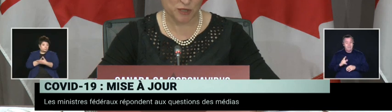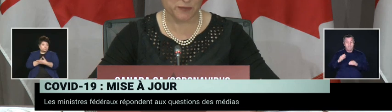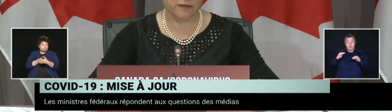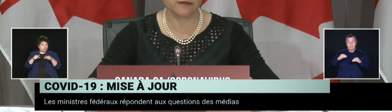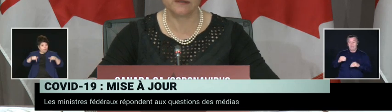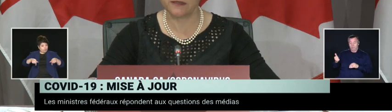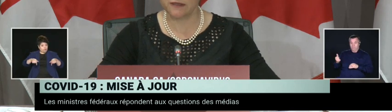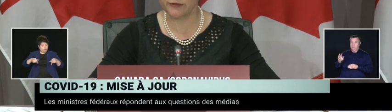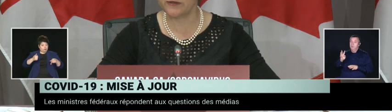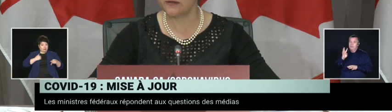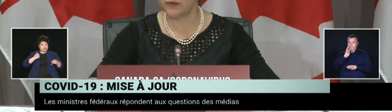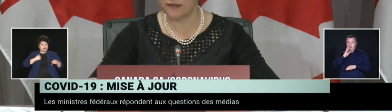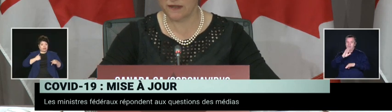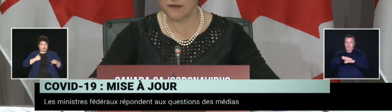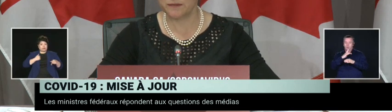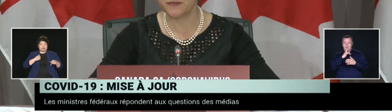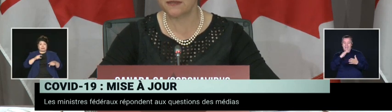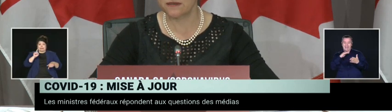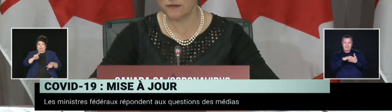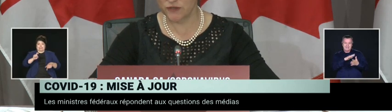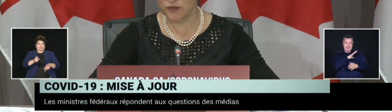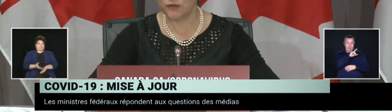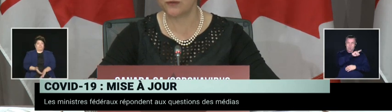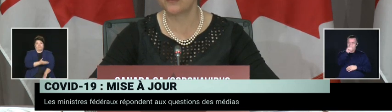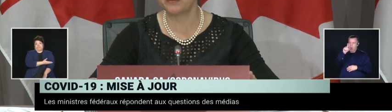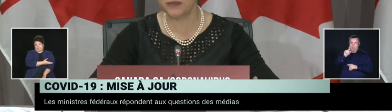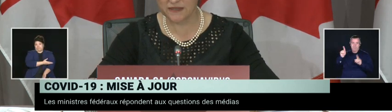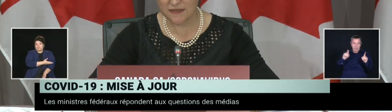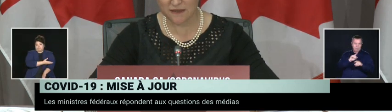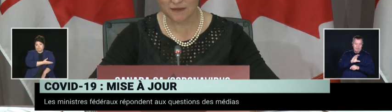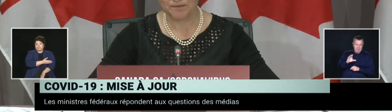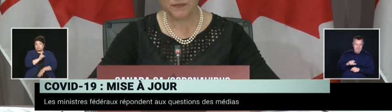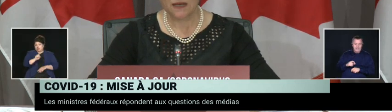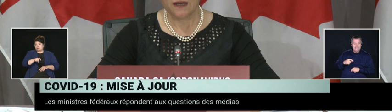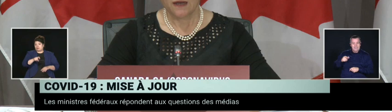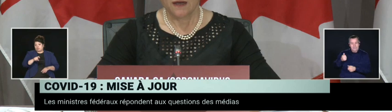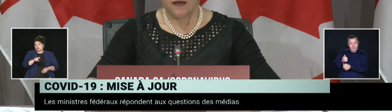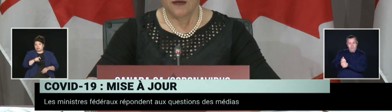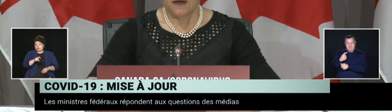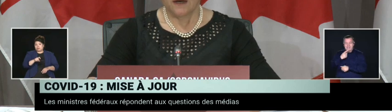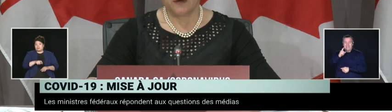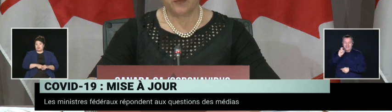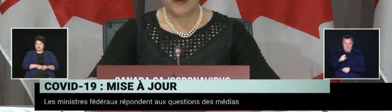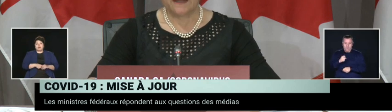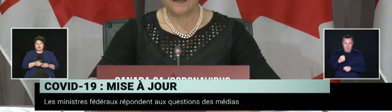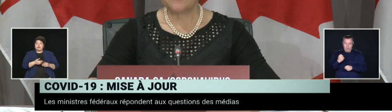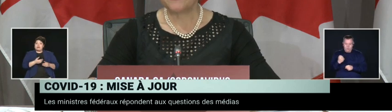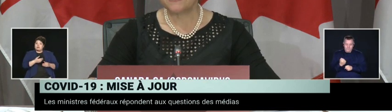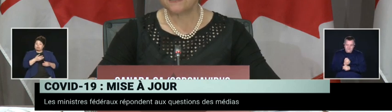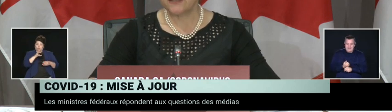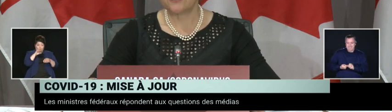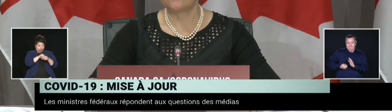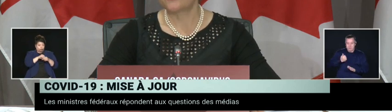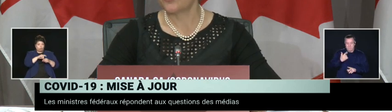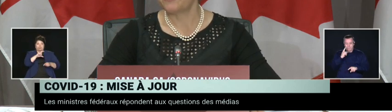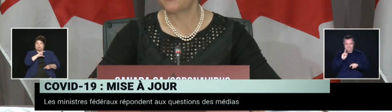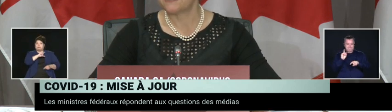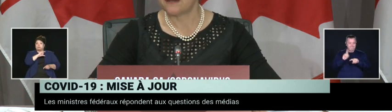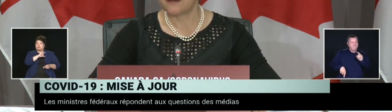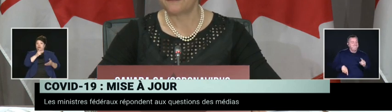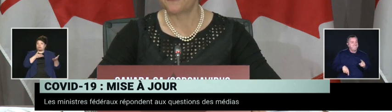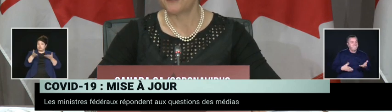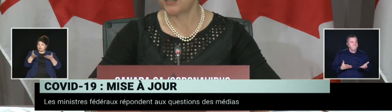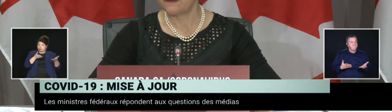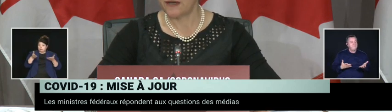much, much better, including when it comes to policing. When it comes to the